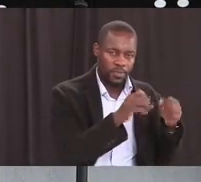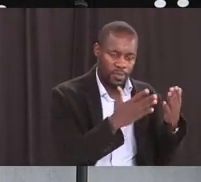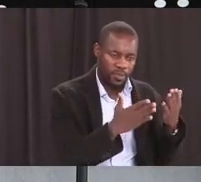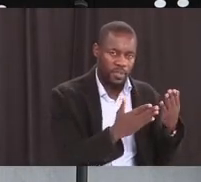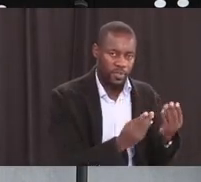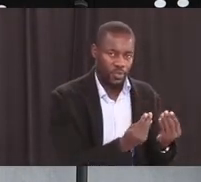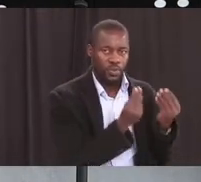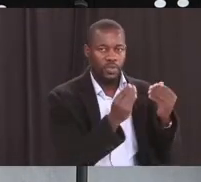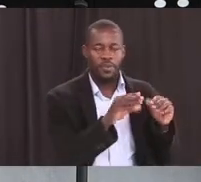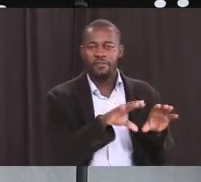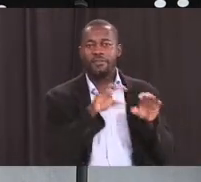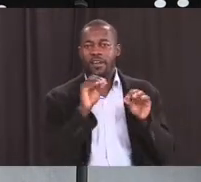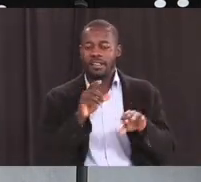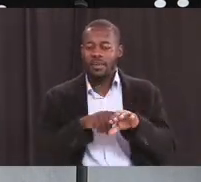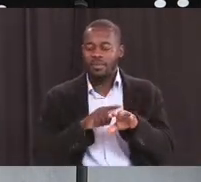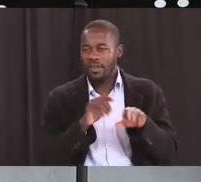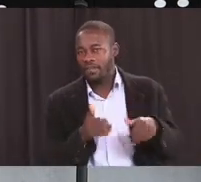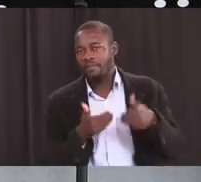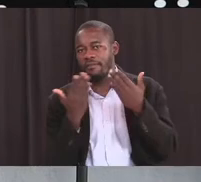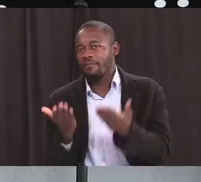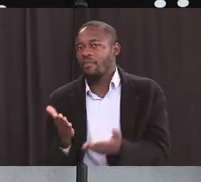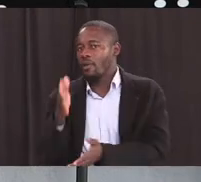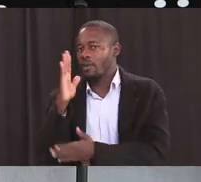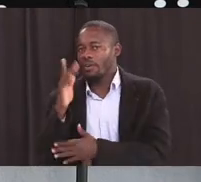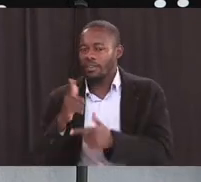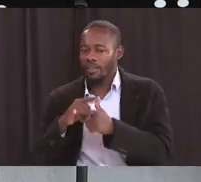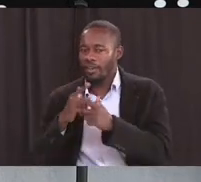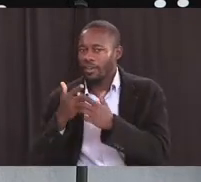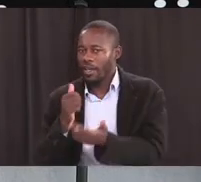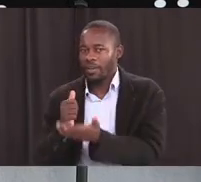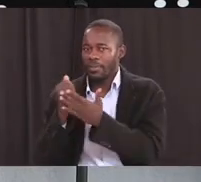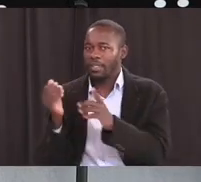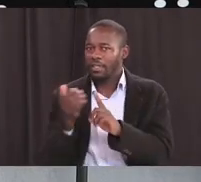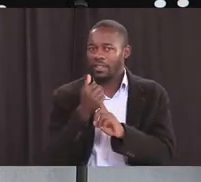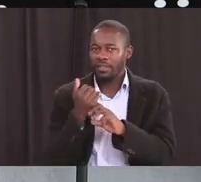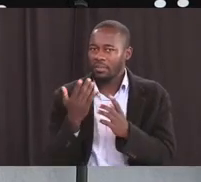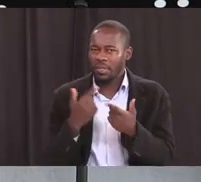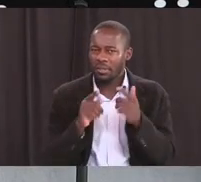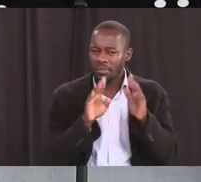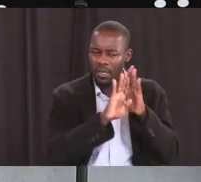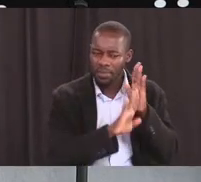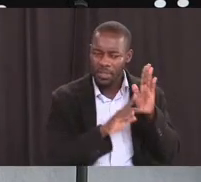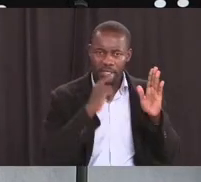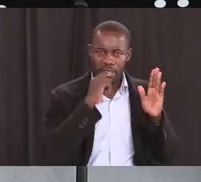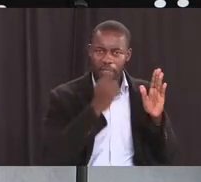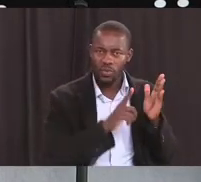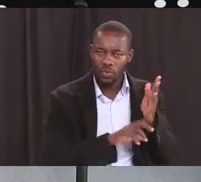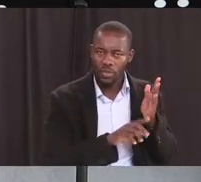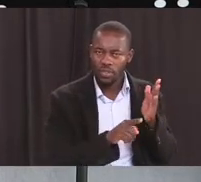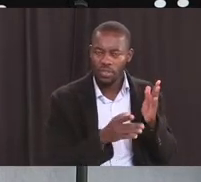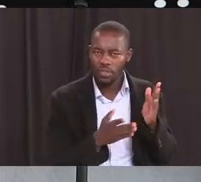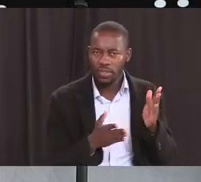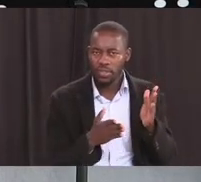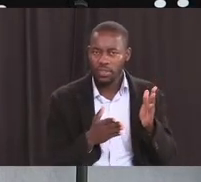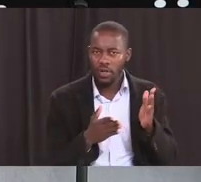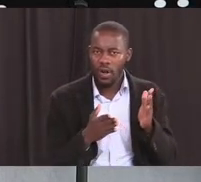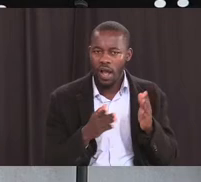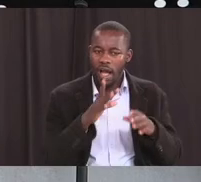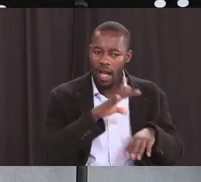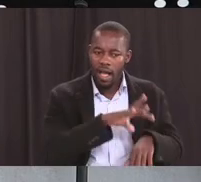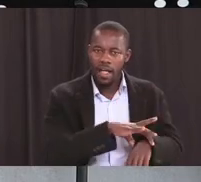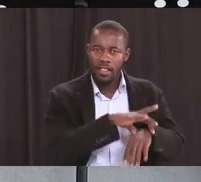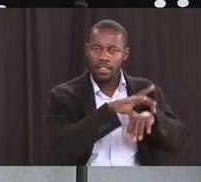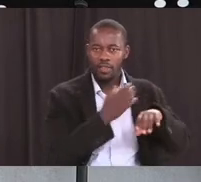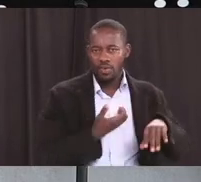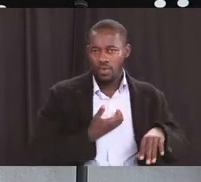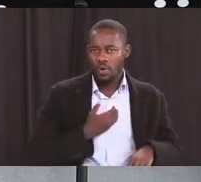give, or God will not bless you. But actually what the Bible teaches us is that the earth is the Lord's and all the fullness.